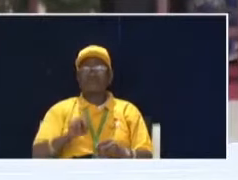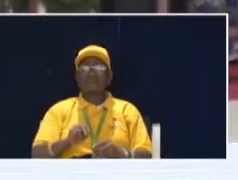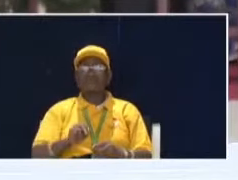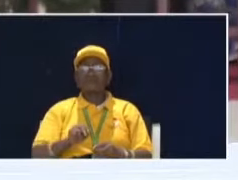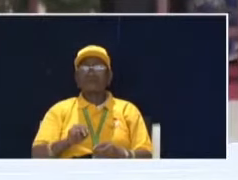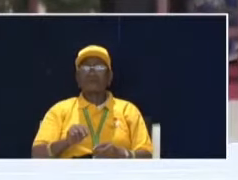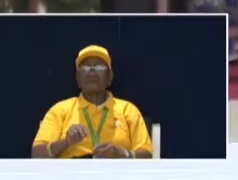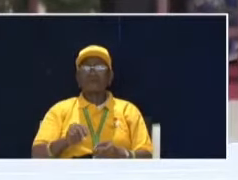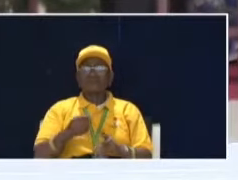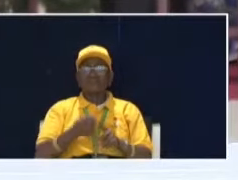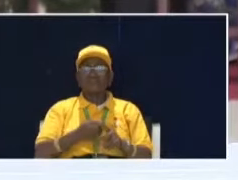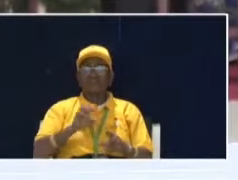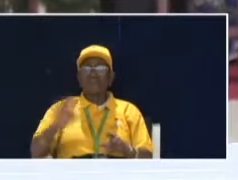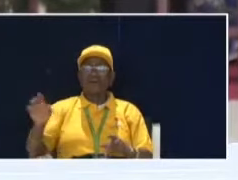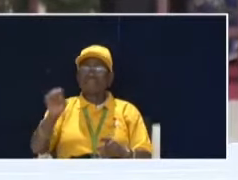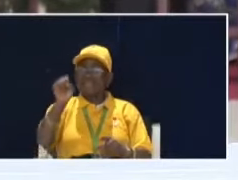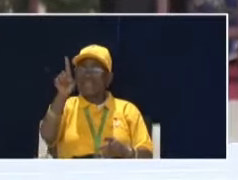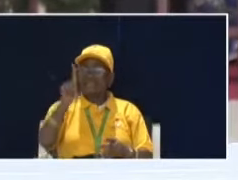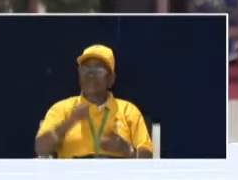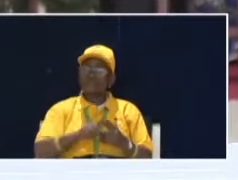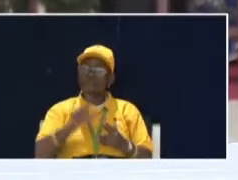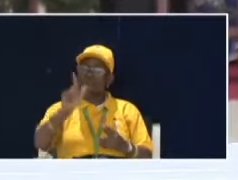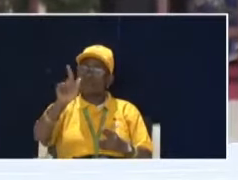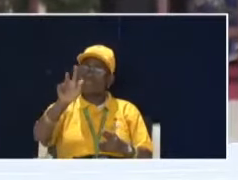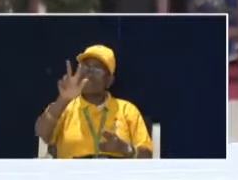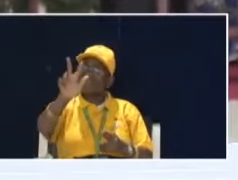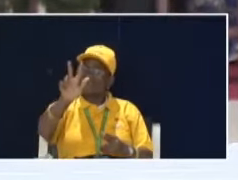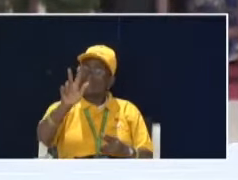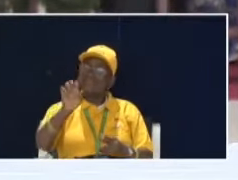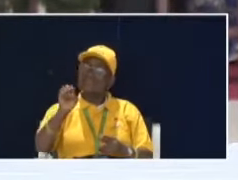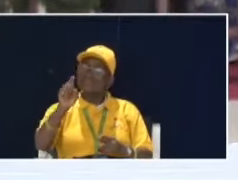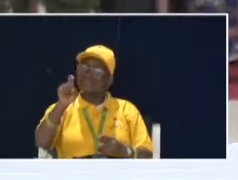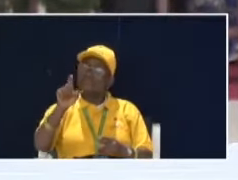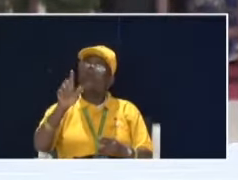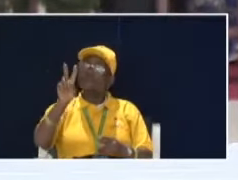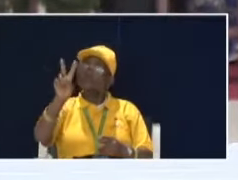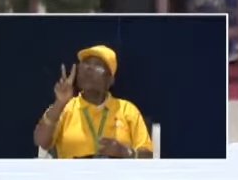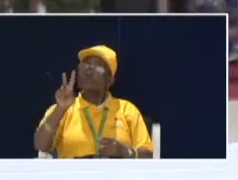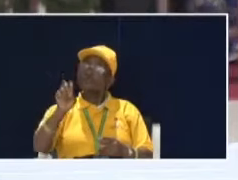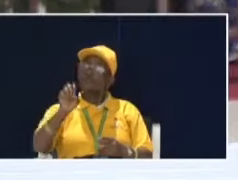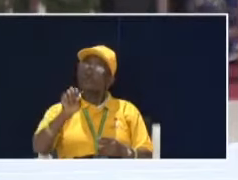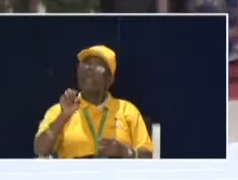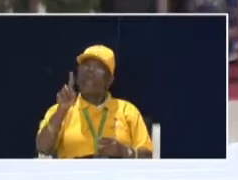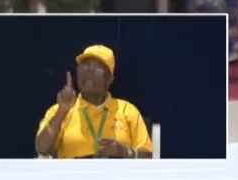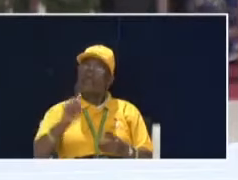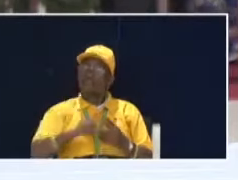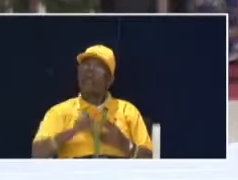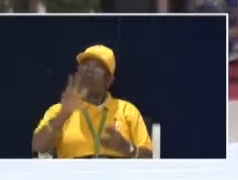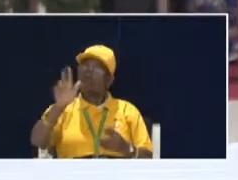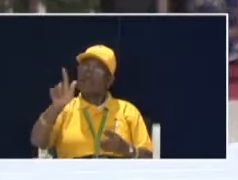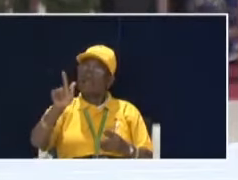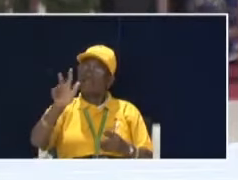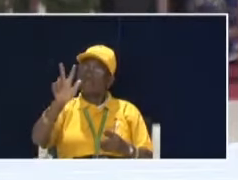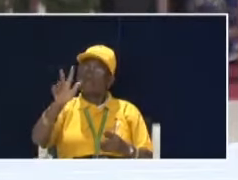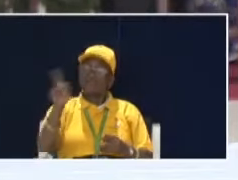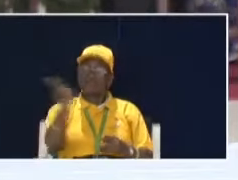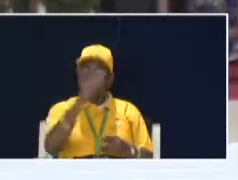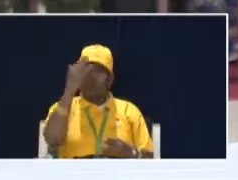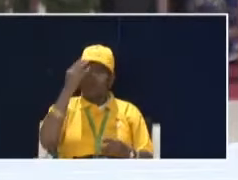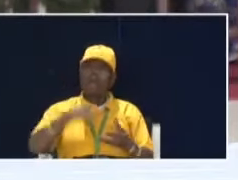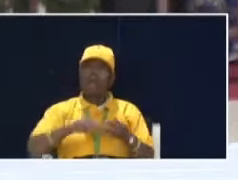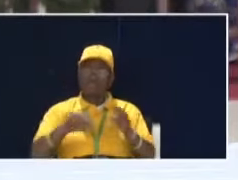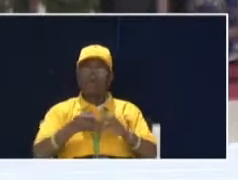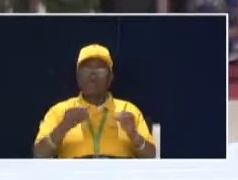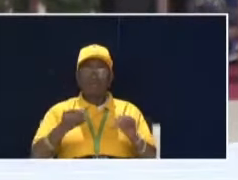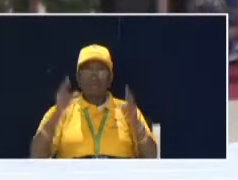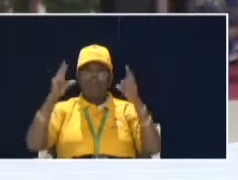from verse 11 to 23. Exodus 2, 11 to 23. You know the story. Moses went to